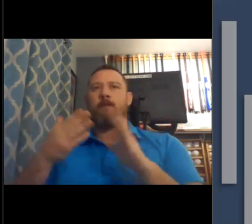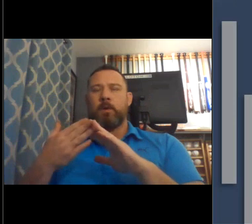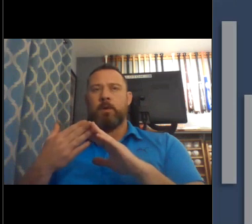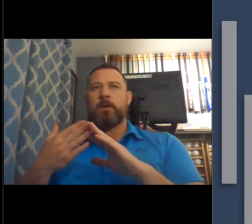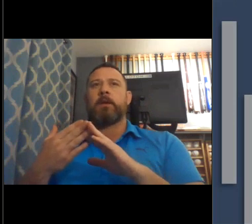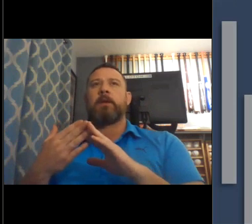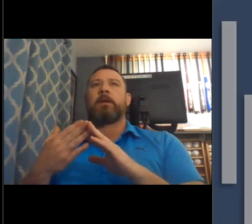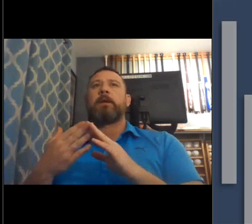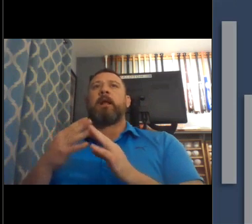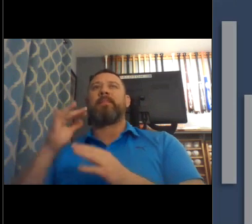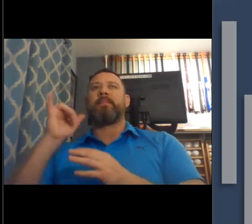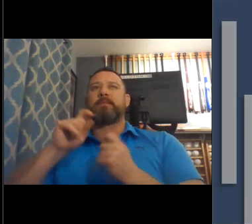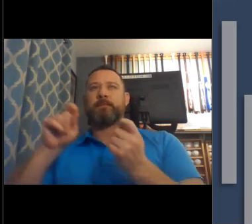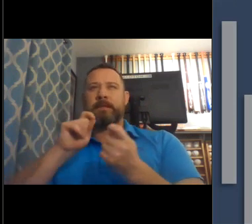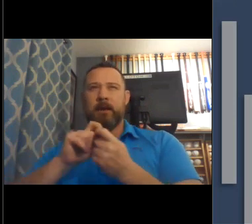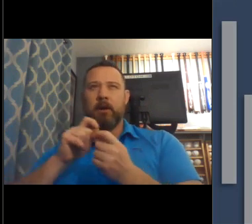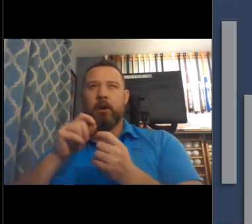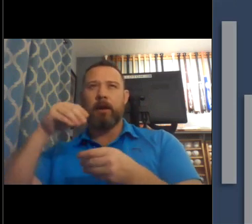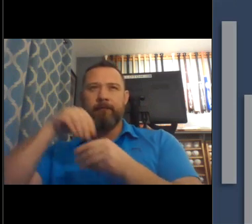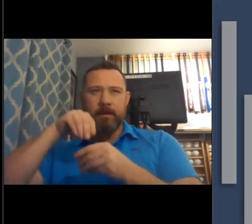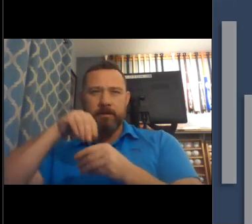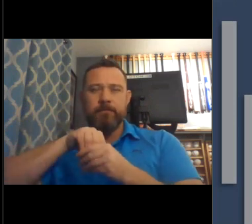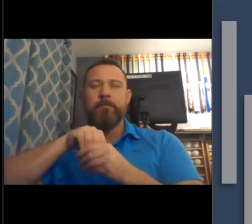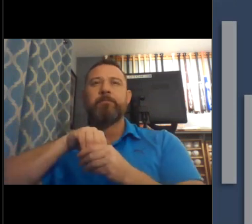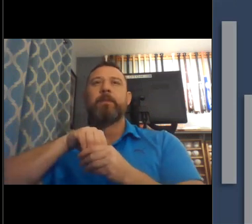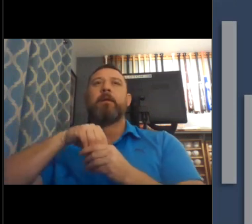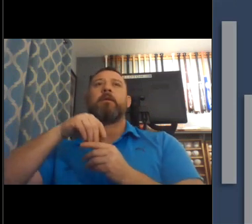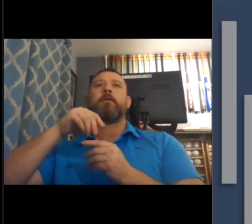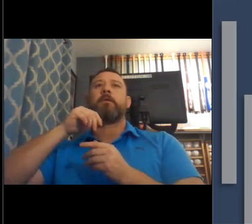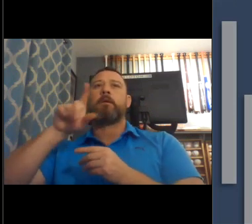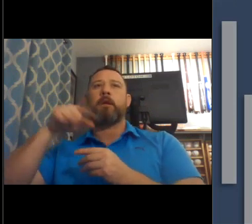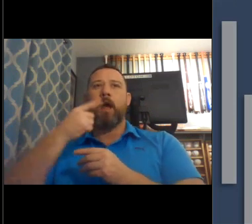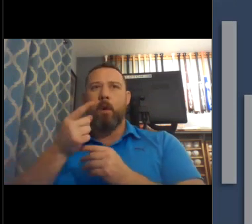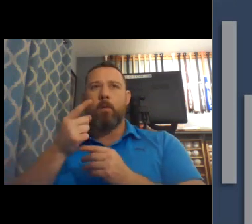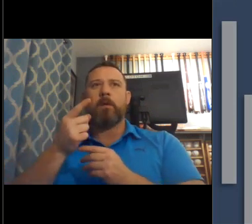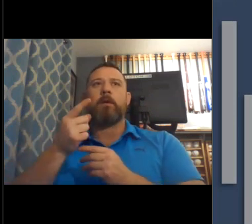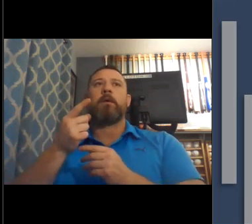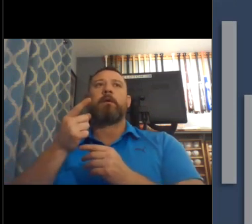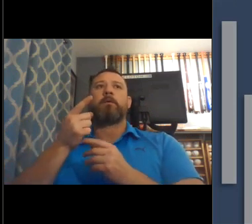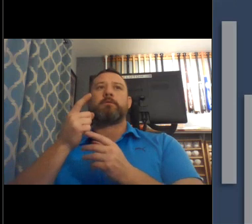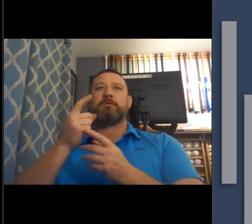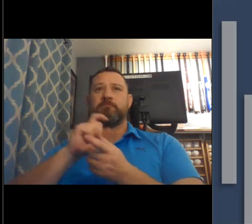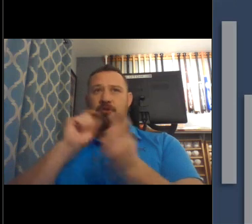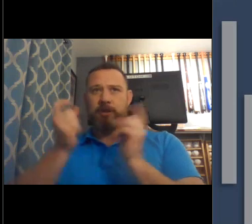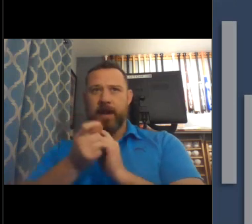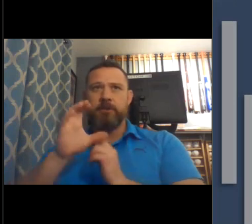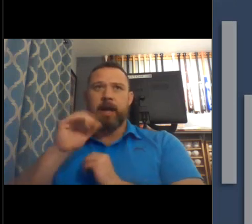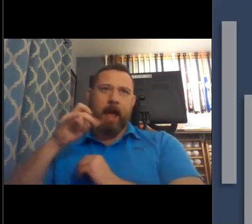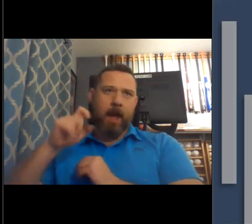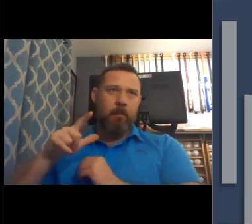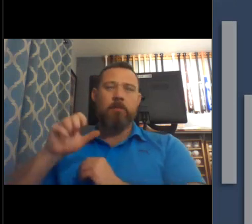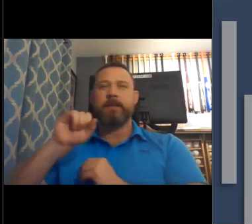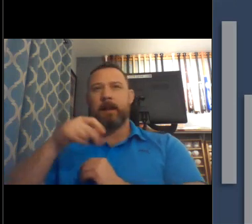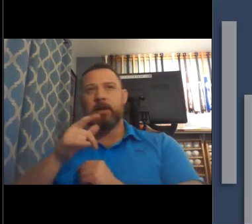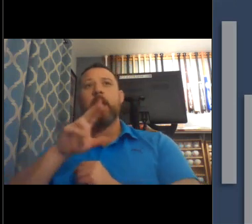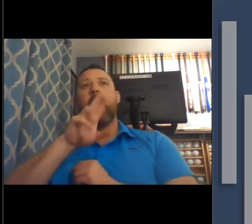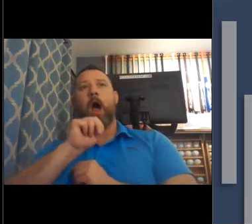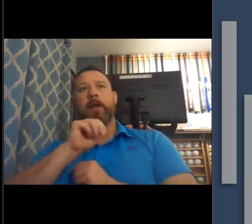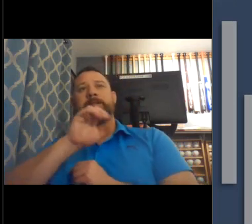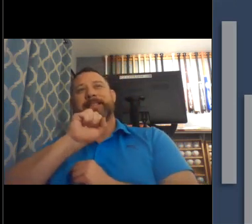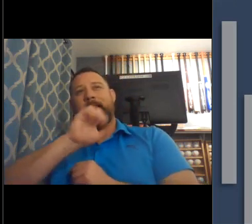This particular investment, not only does it transcend Campbell, San Jose, and unincorporated Santa Clara County,